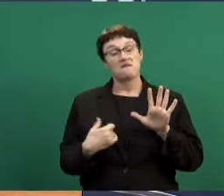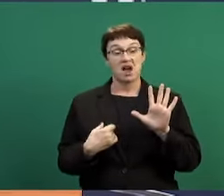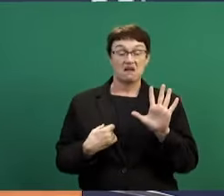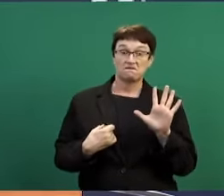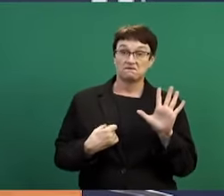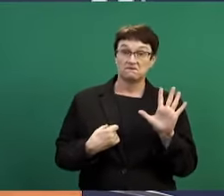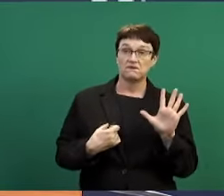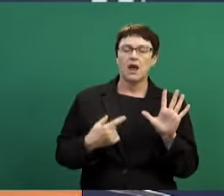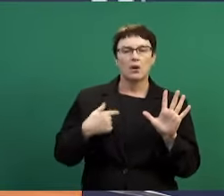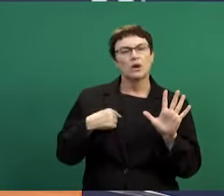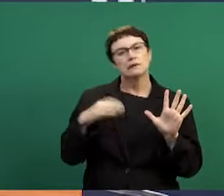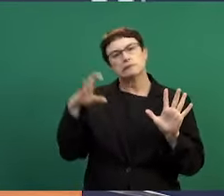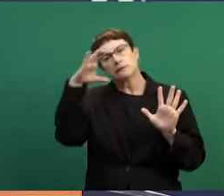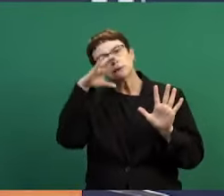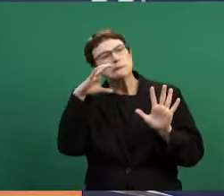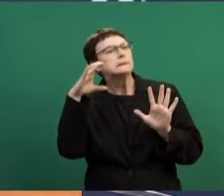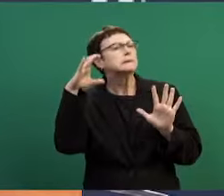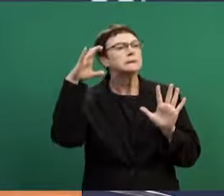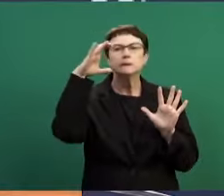will appoint.